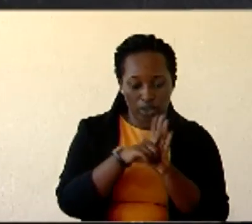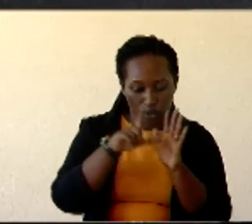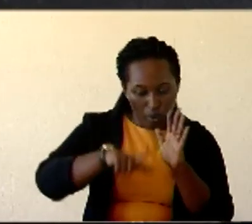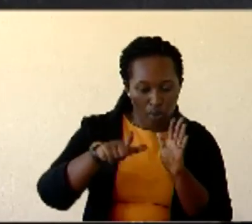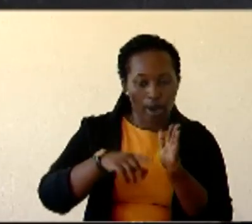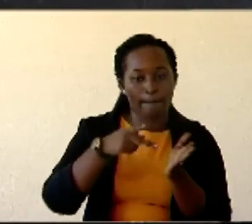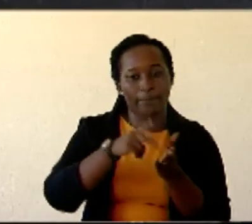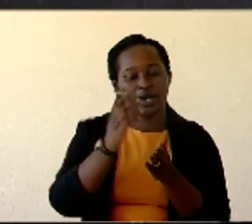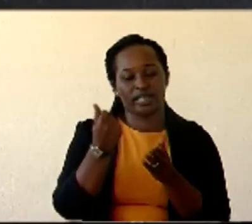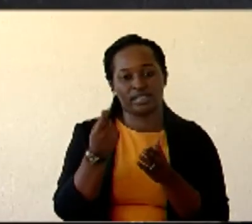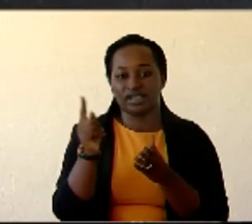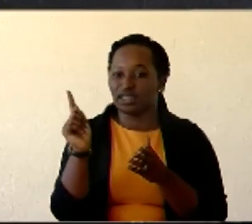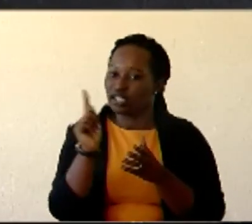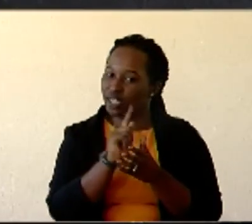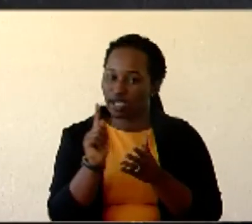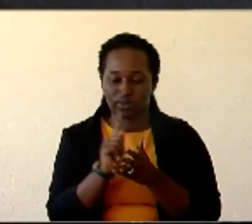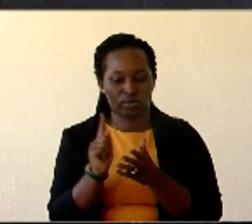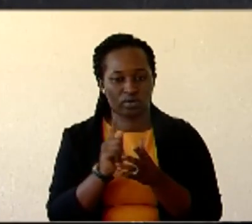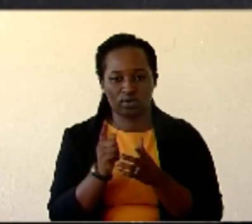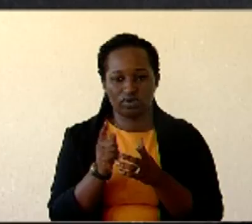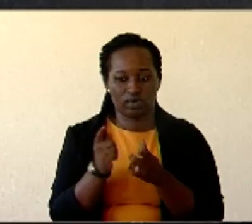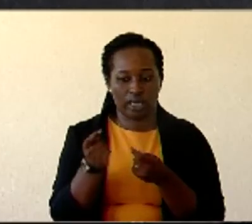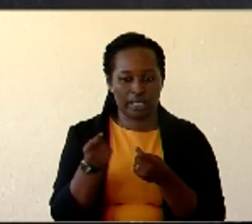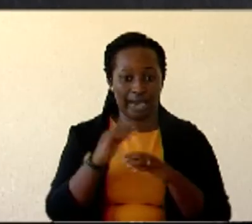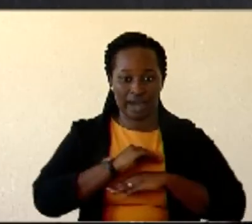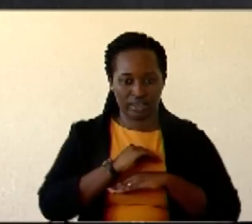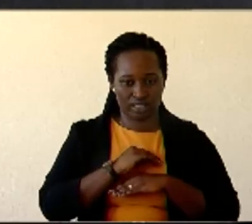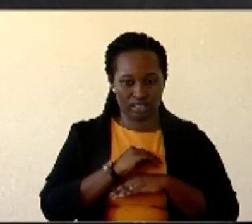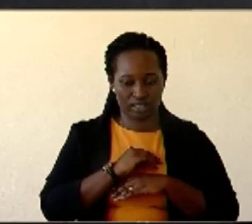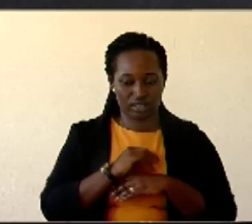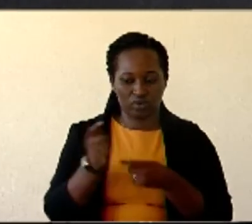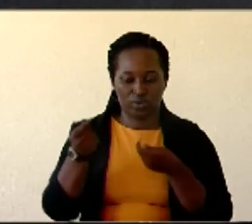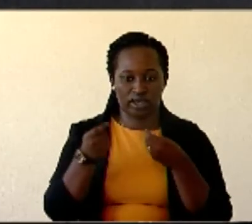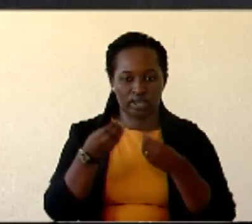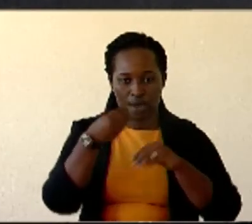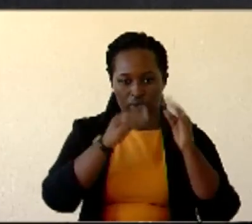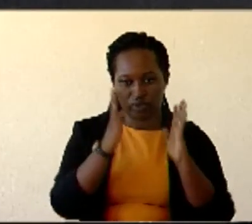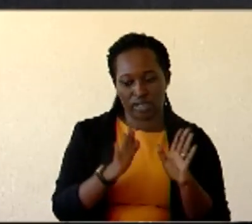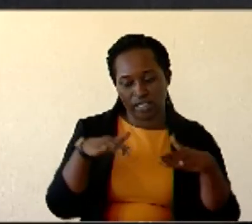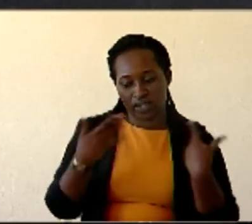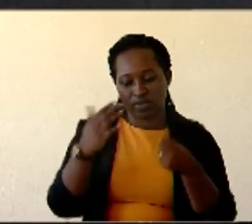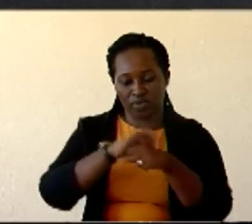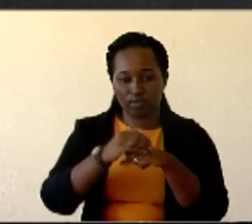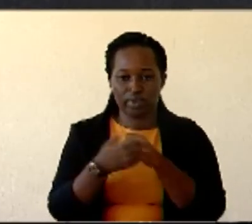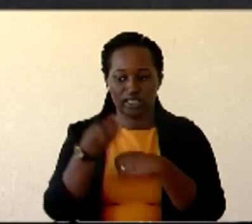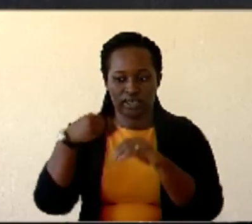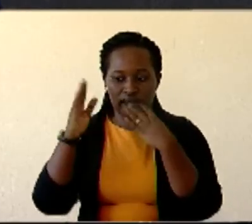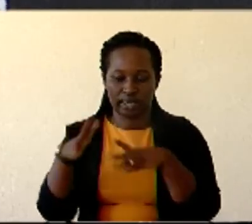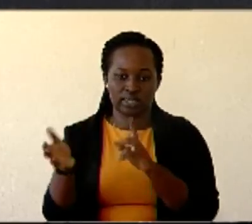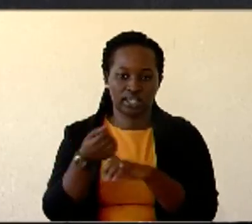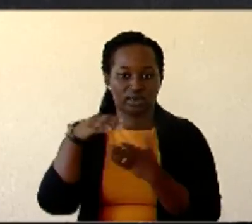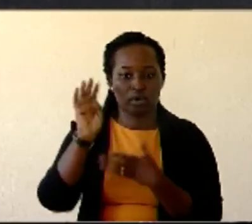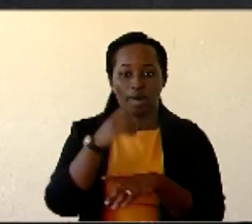price is not attractive enough to attract suppliers or to make sellers take more on the market.